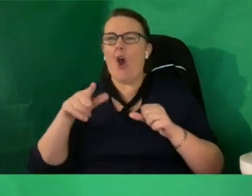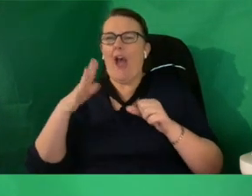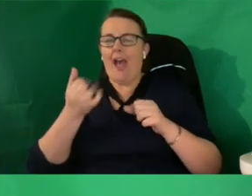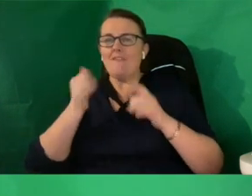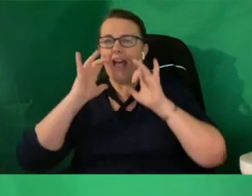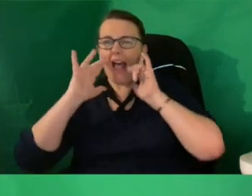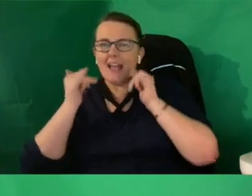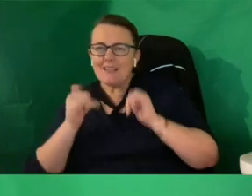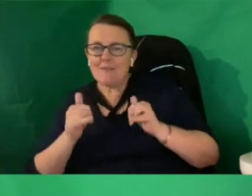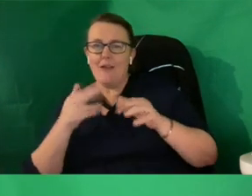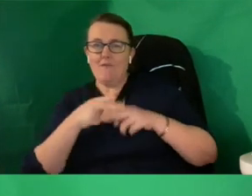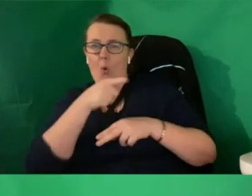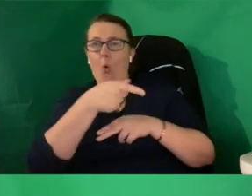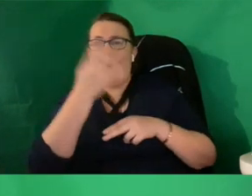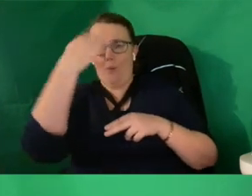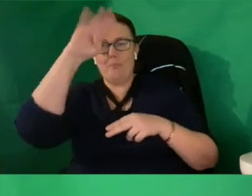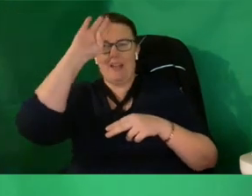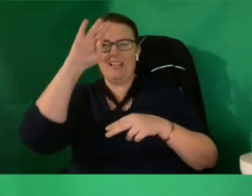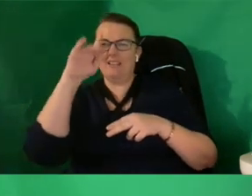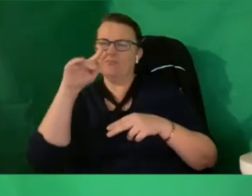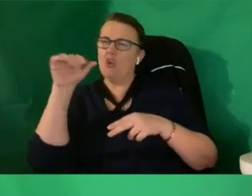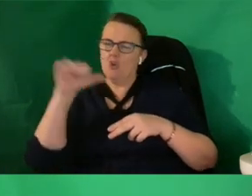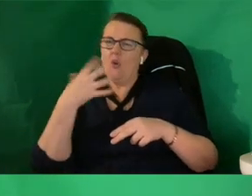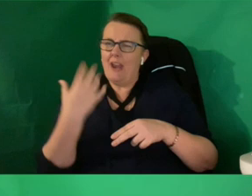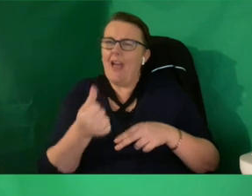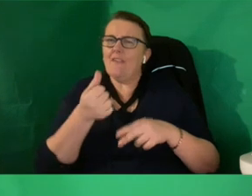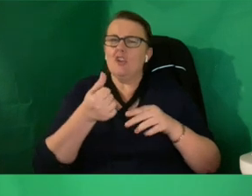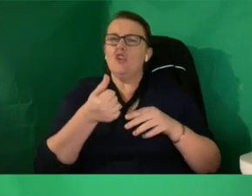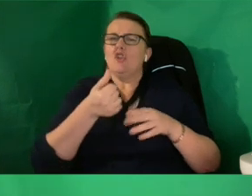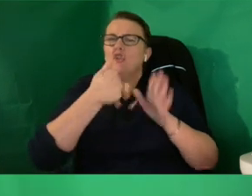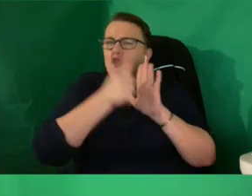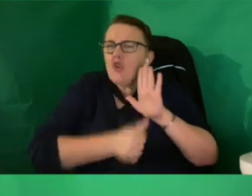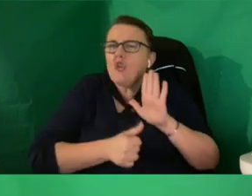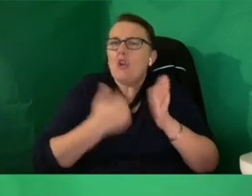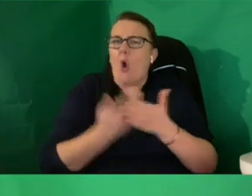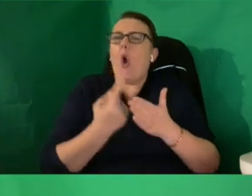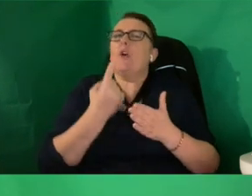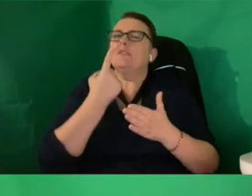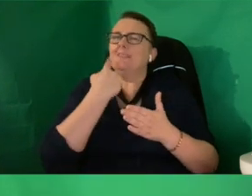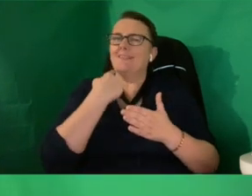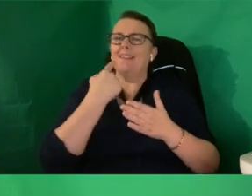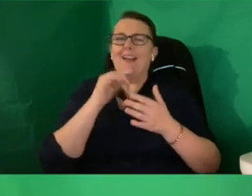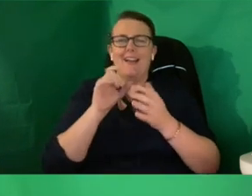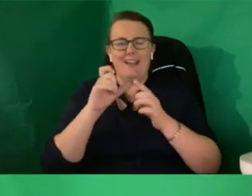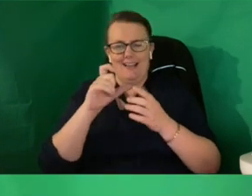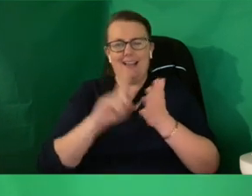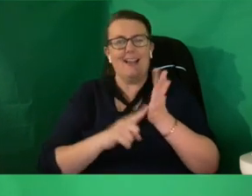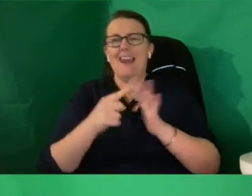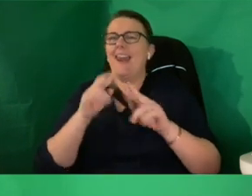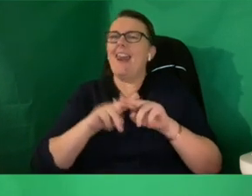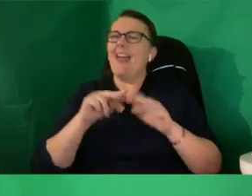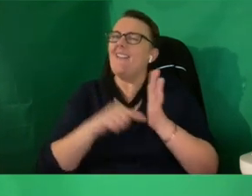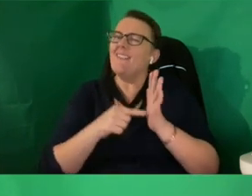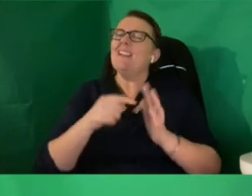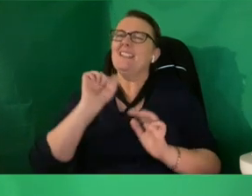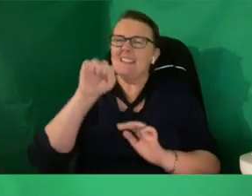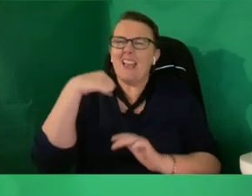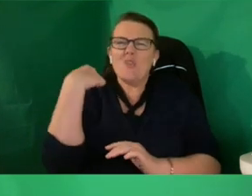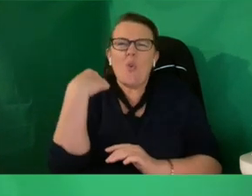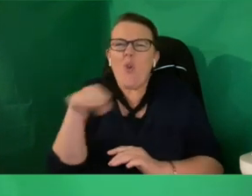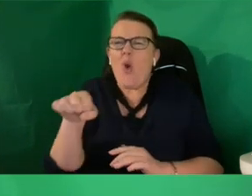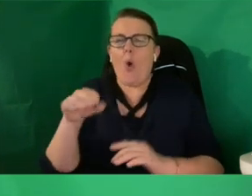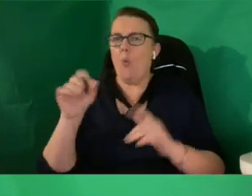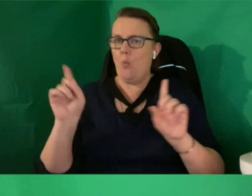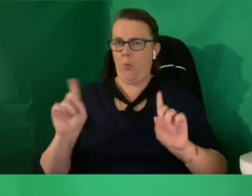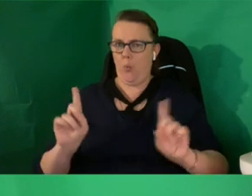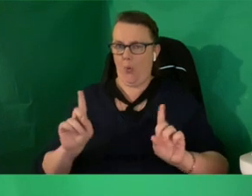surgery would improve her speech at all because she just wasn't able to form some of the facial shapes that we make to produce clear